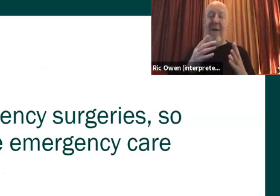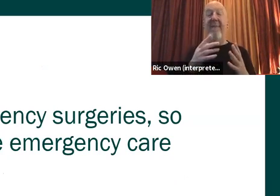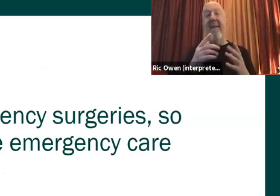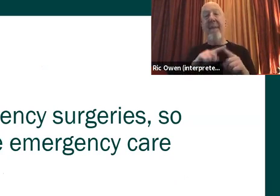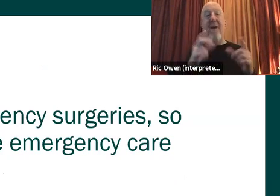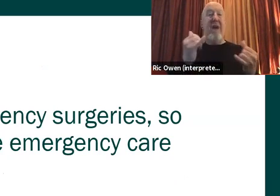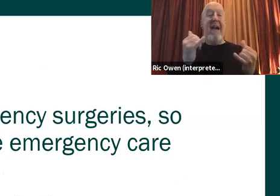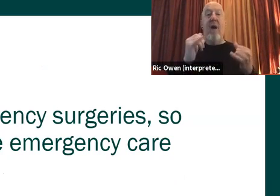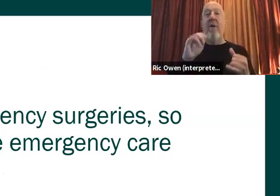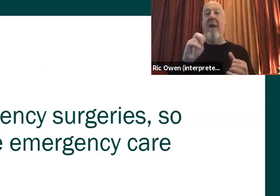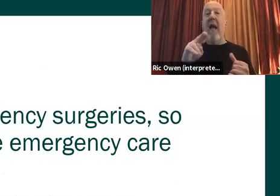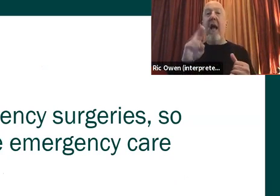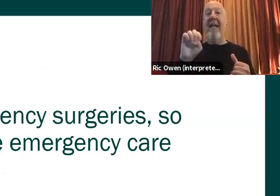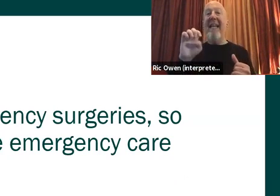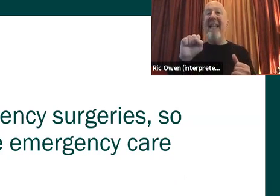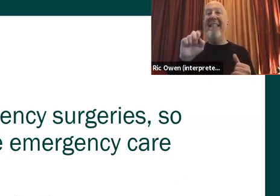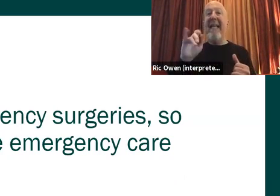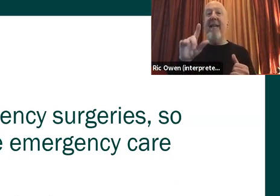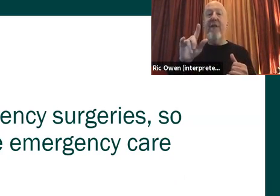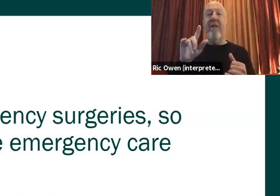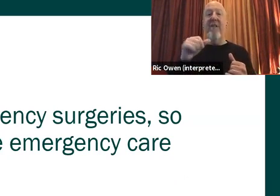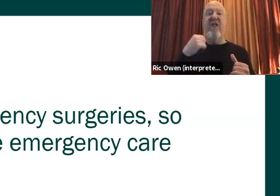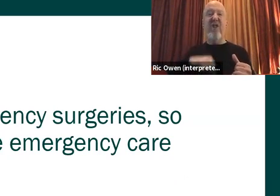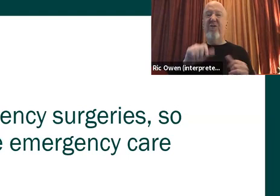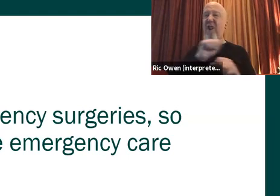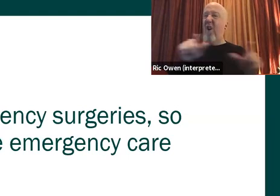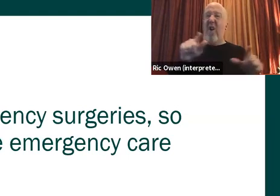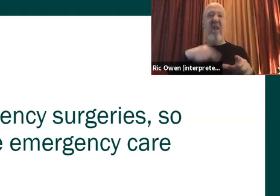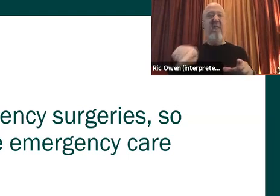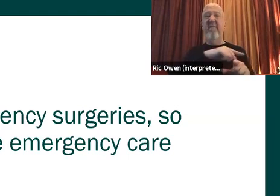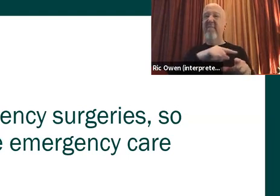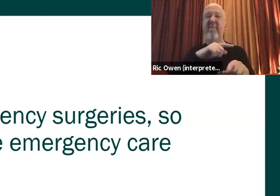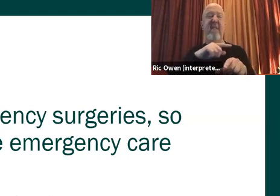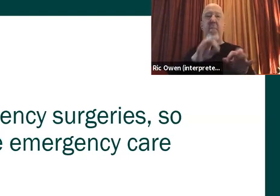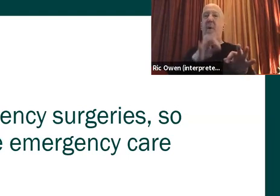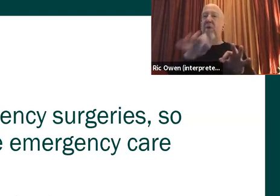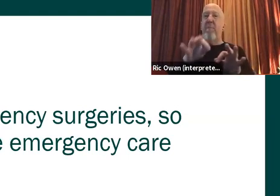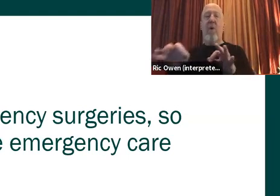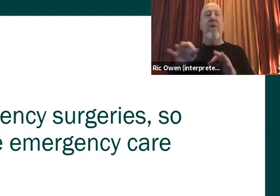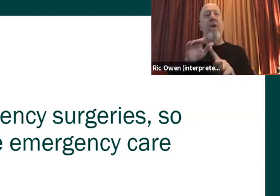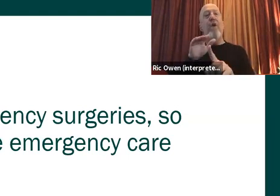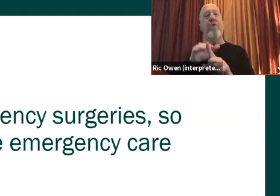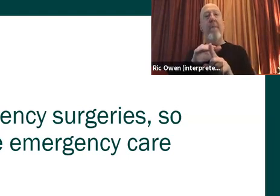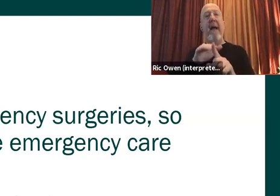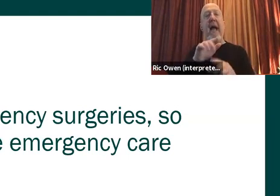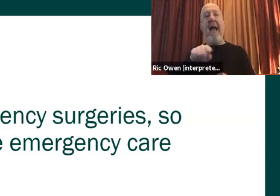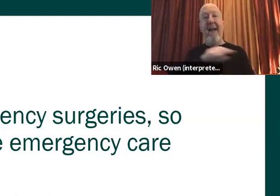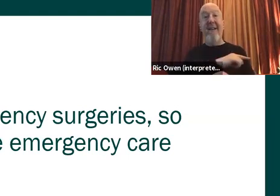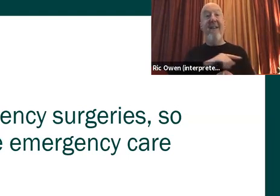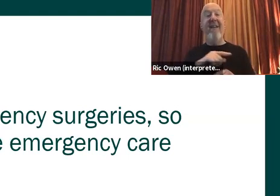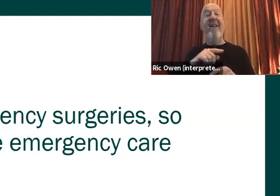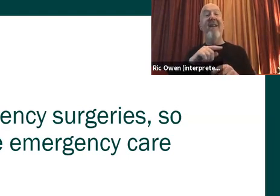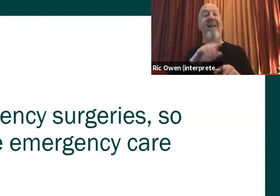are postponed, but we want to remind our trans communities that the surgery is postponed and